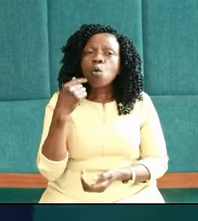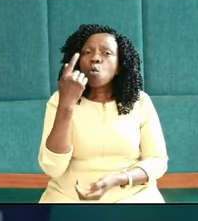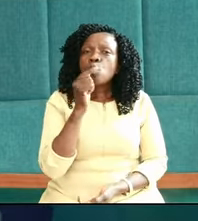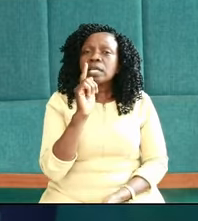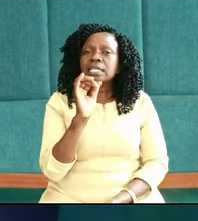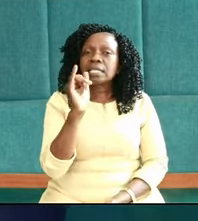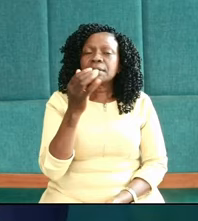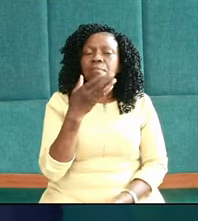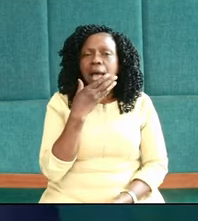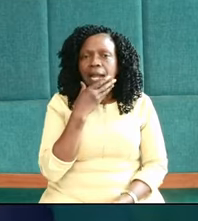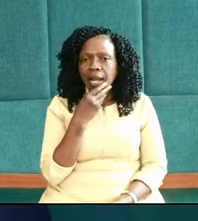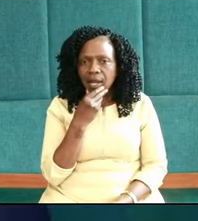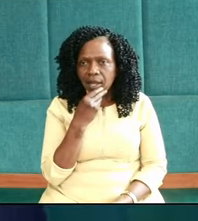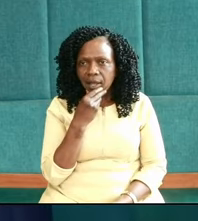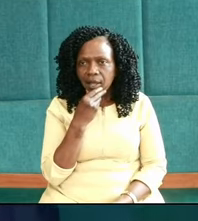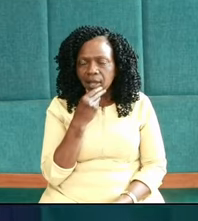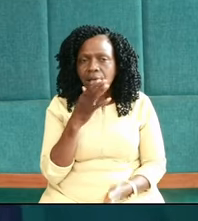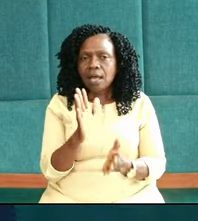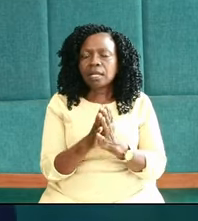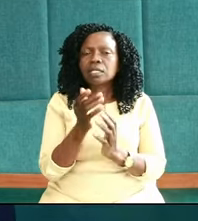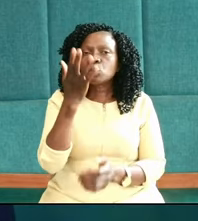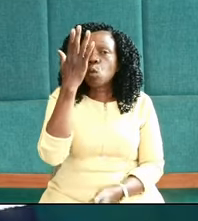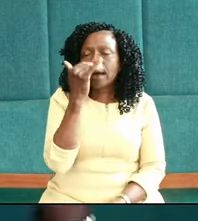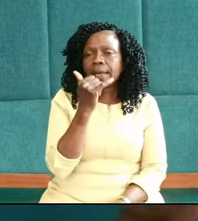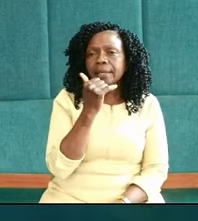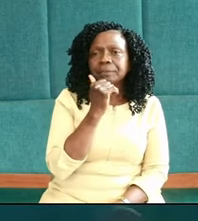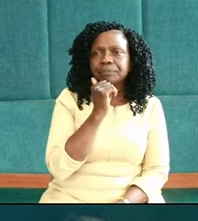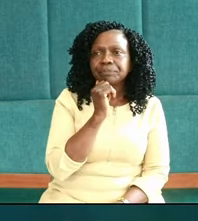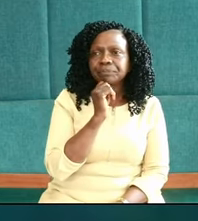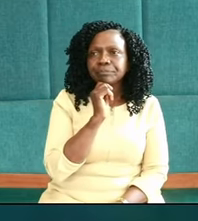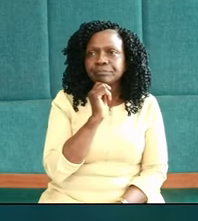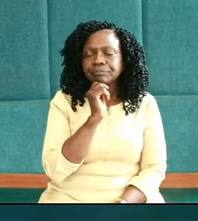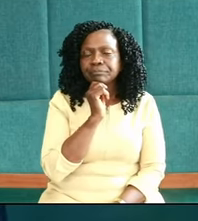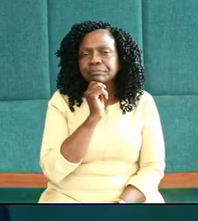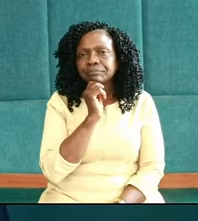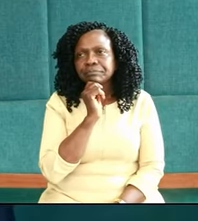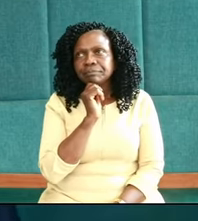man? And that is why